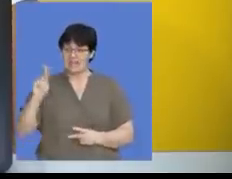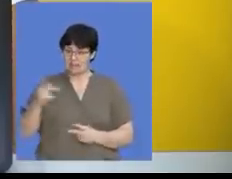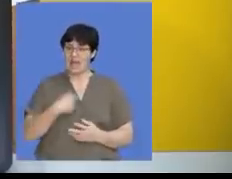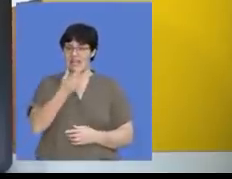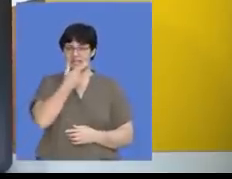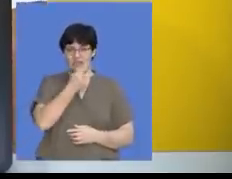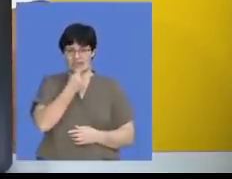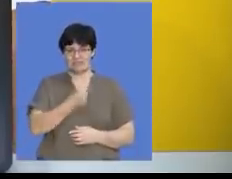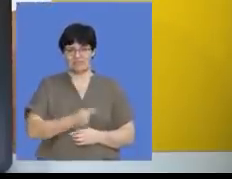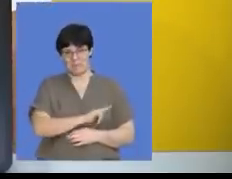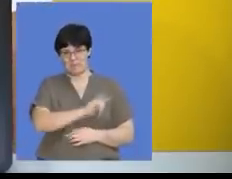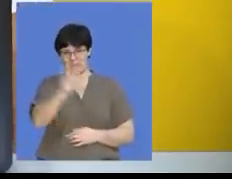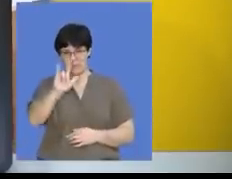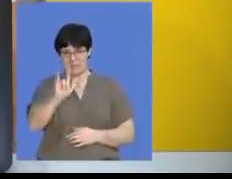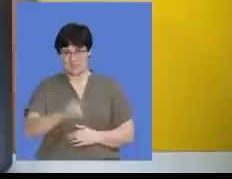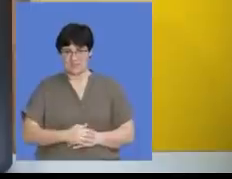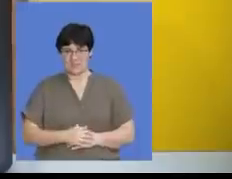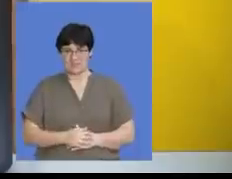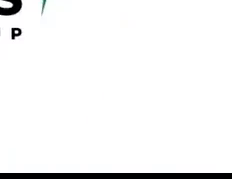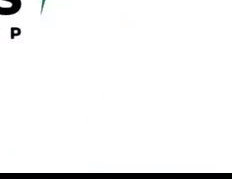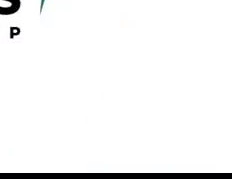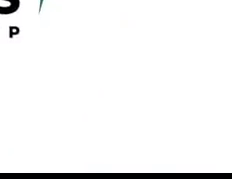and Nicolene. Goodbye.